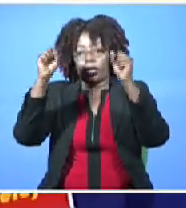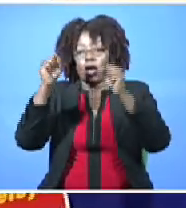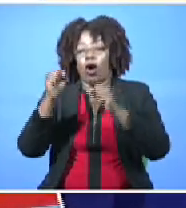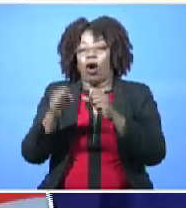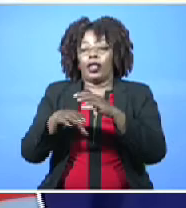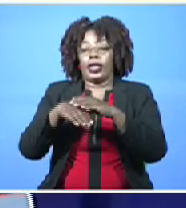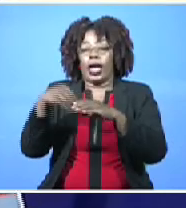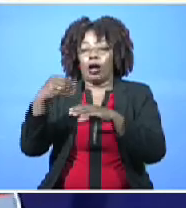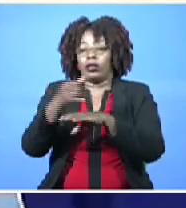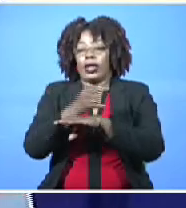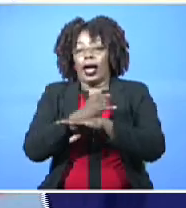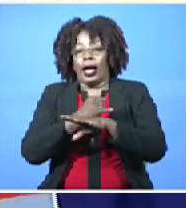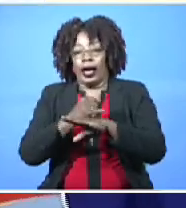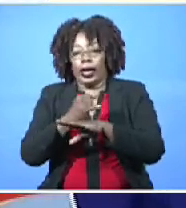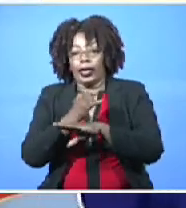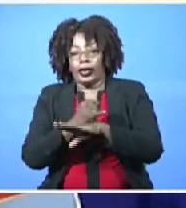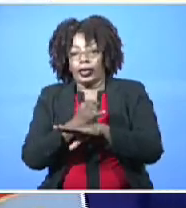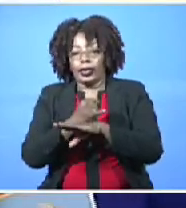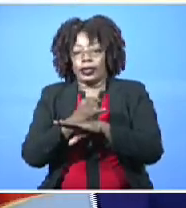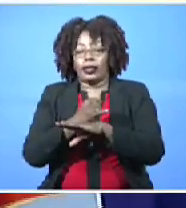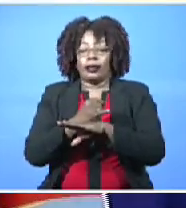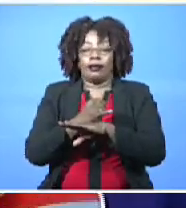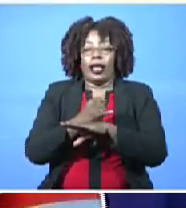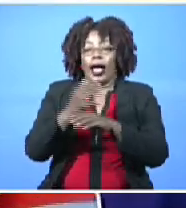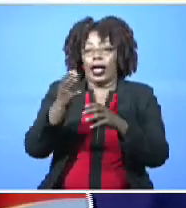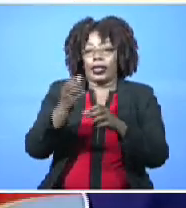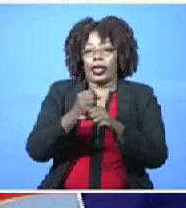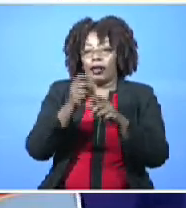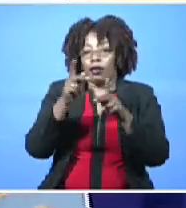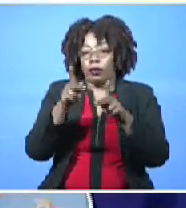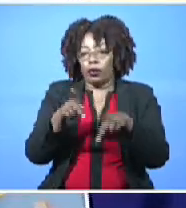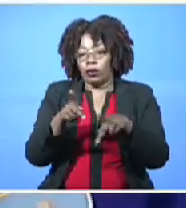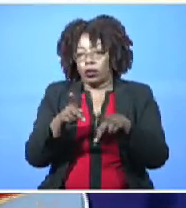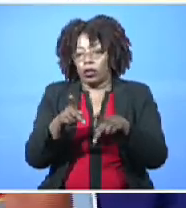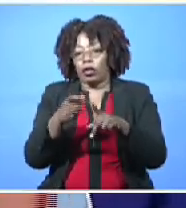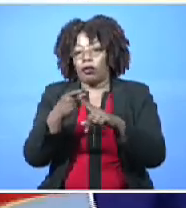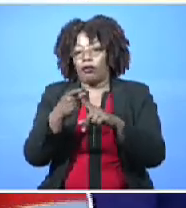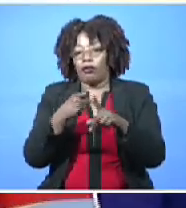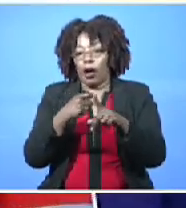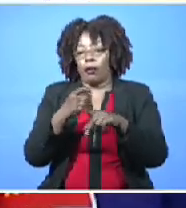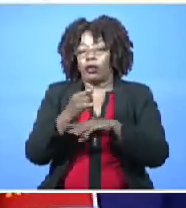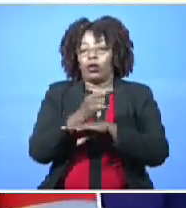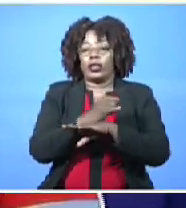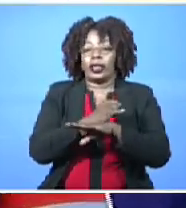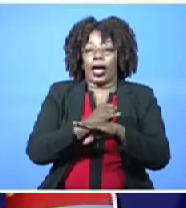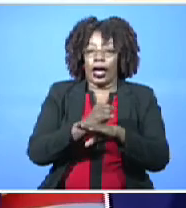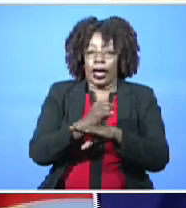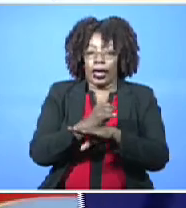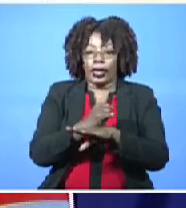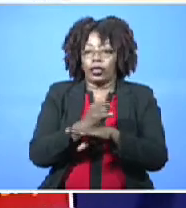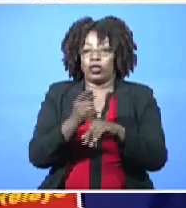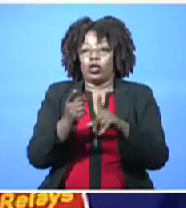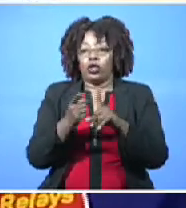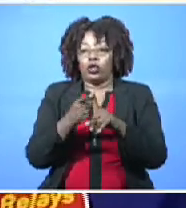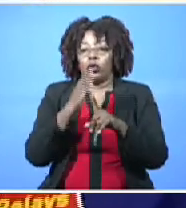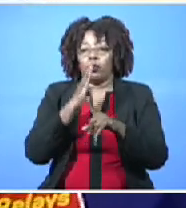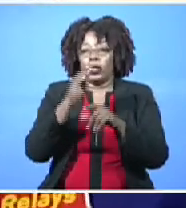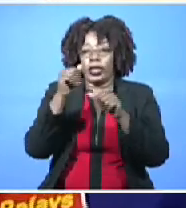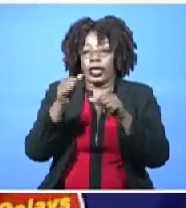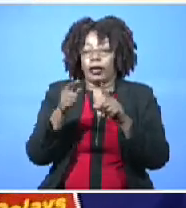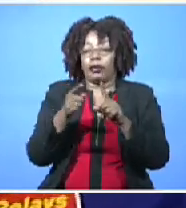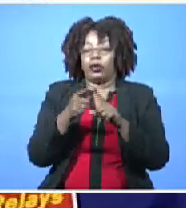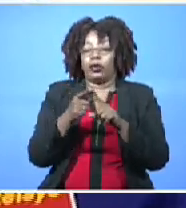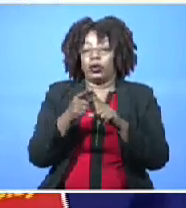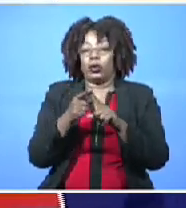islands and be able to get everybody from those islands to be able to